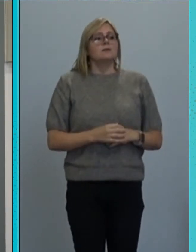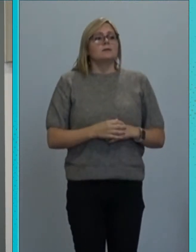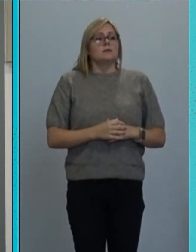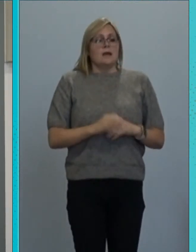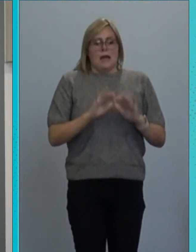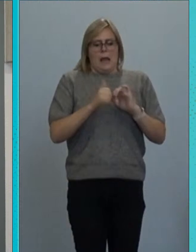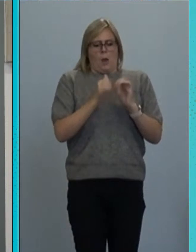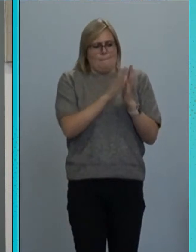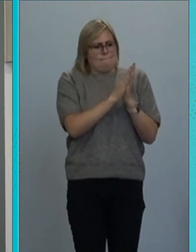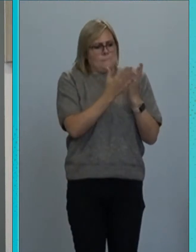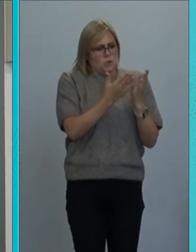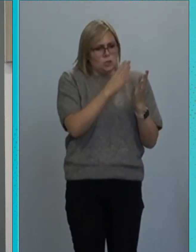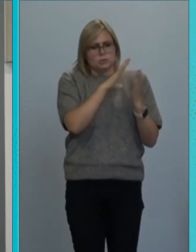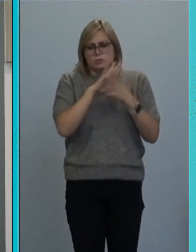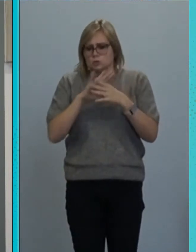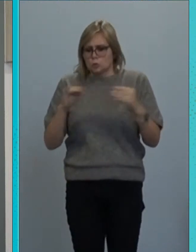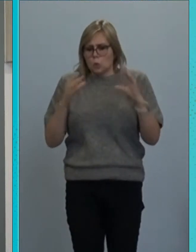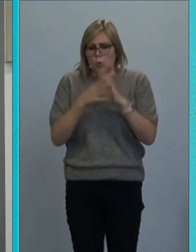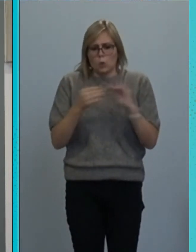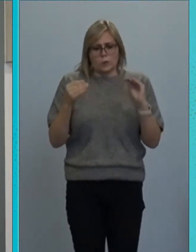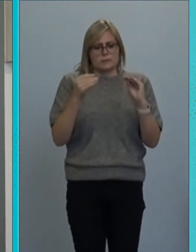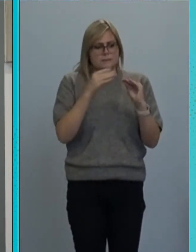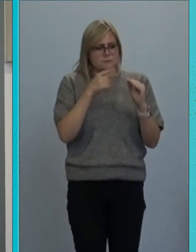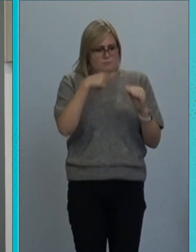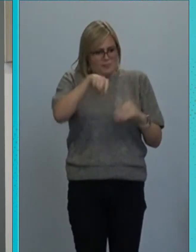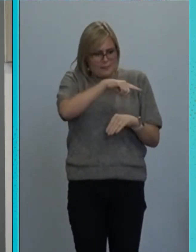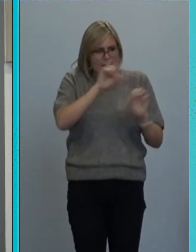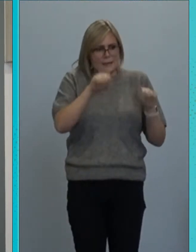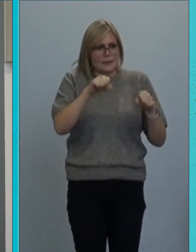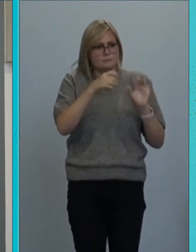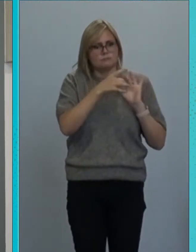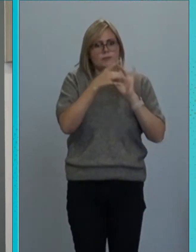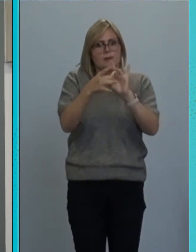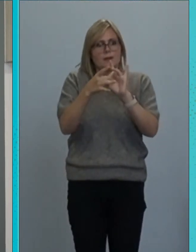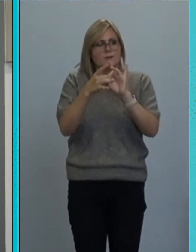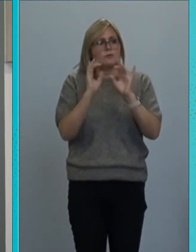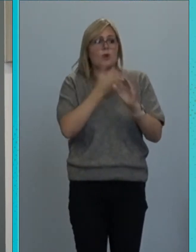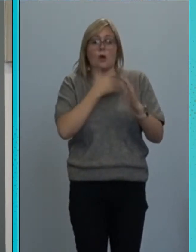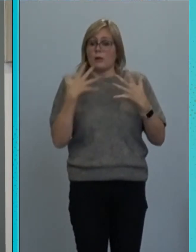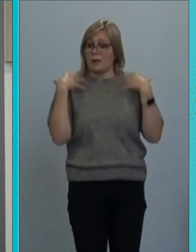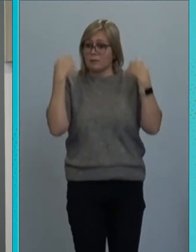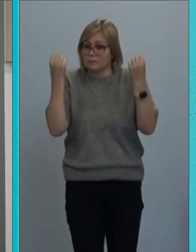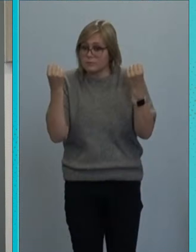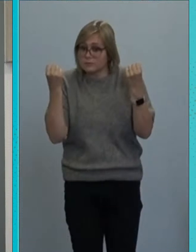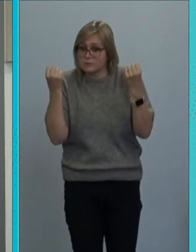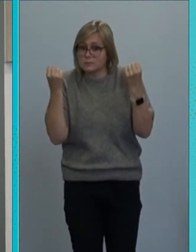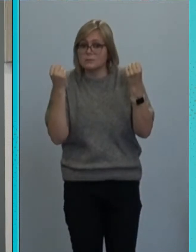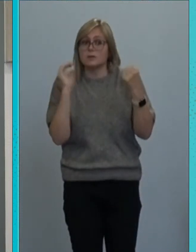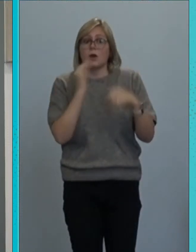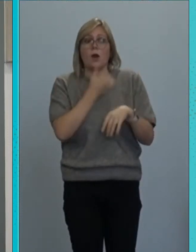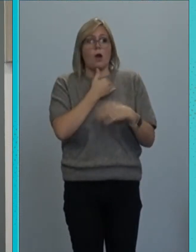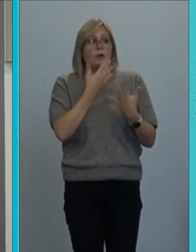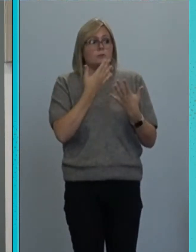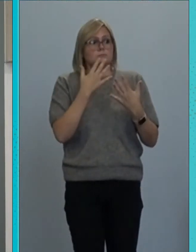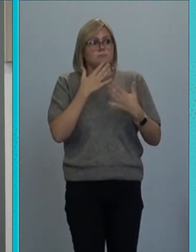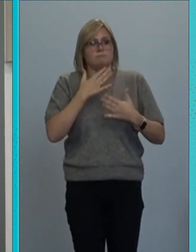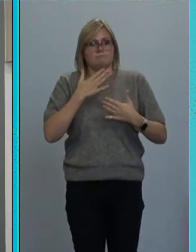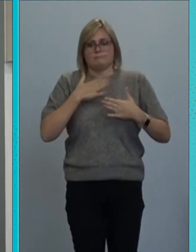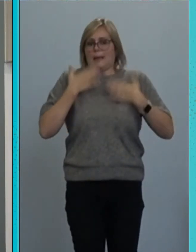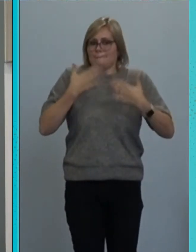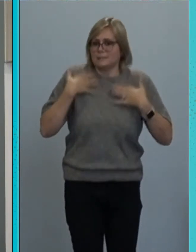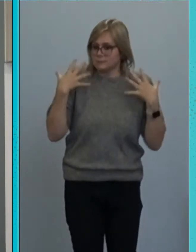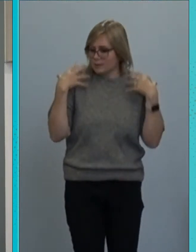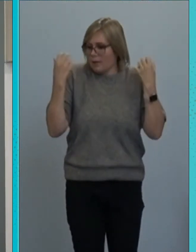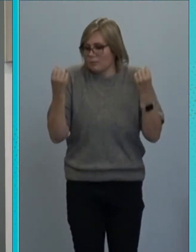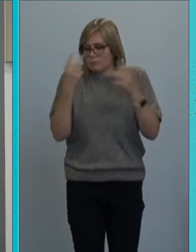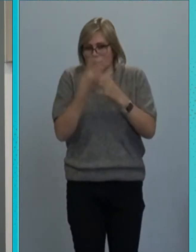books and stories and how they relate to our health and our well-being. I moved